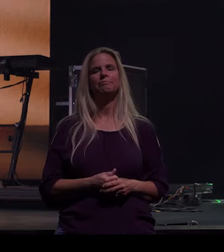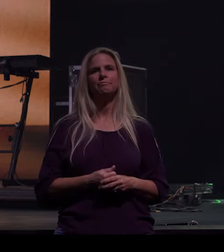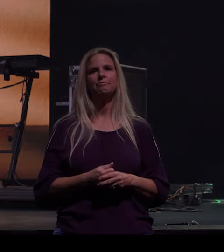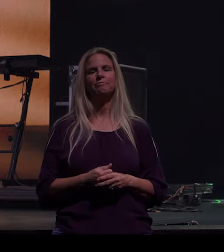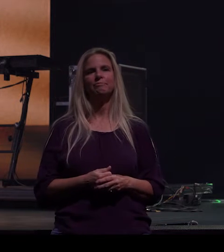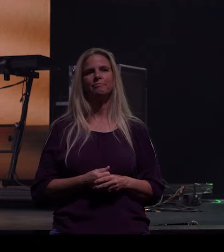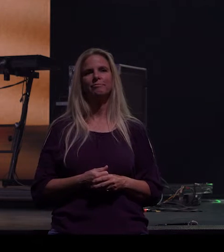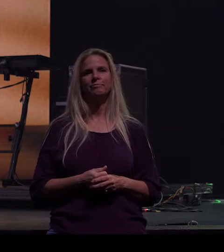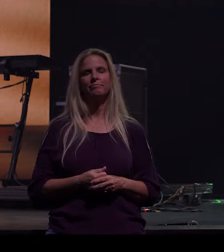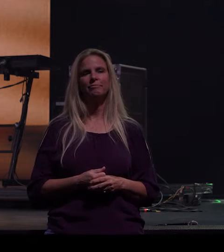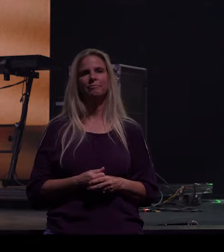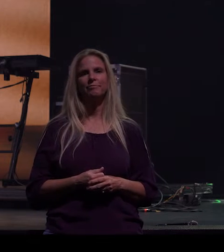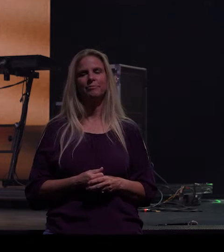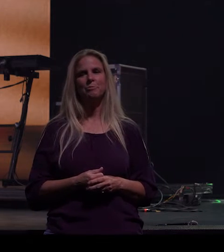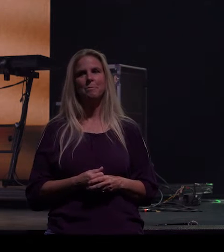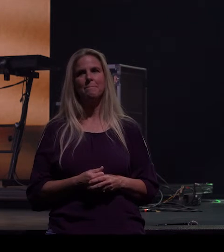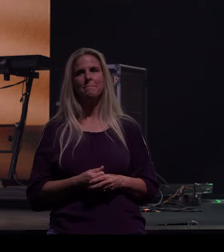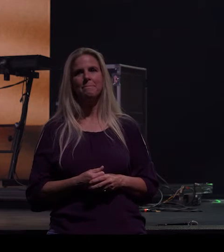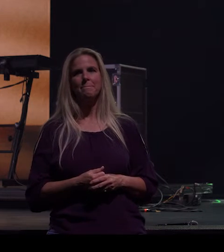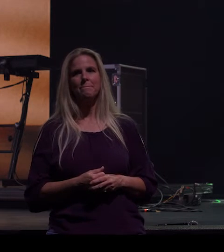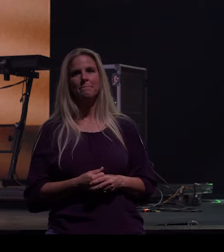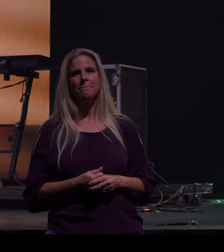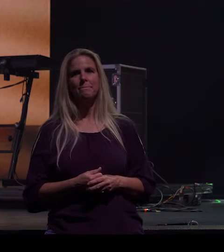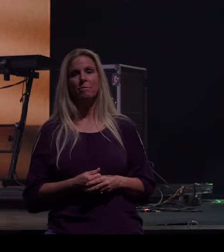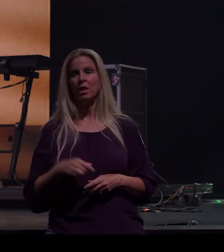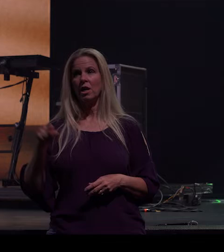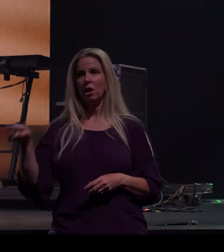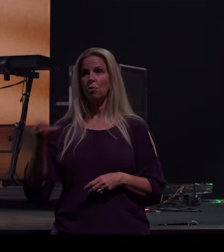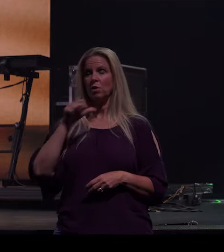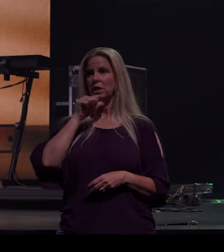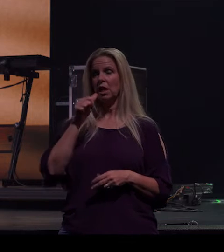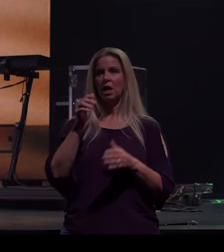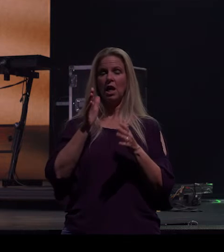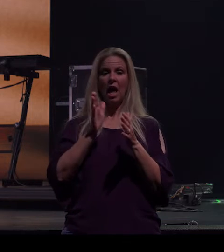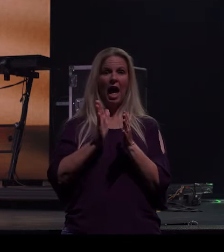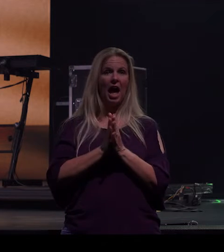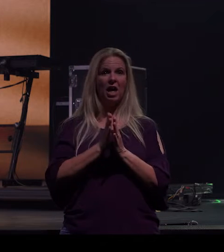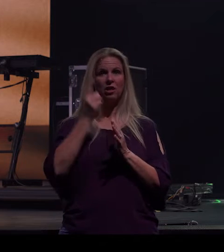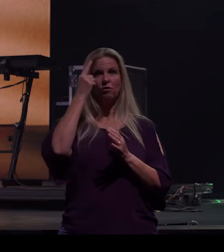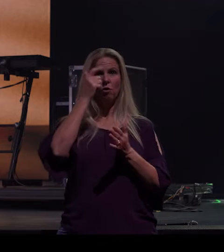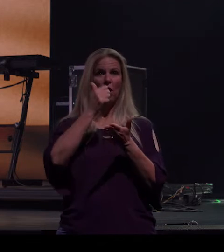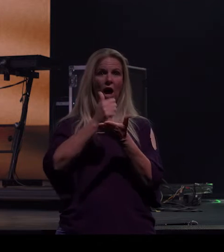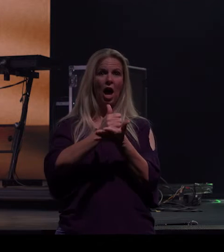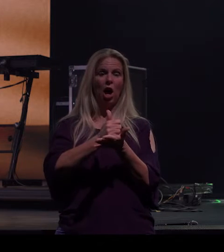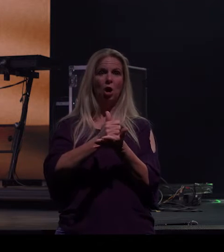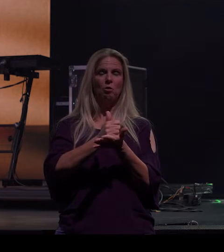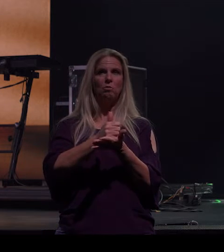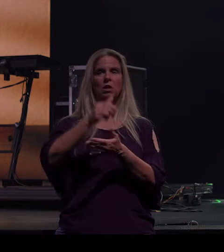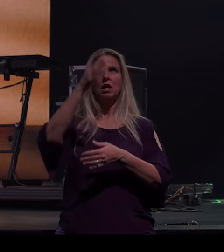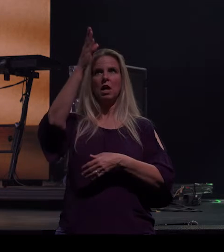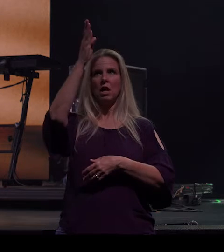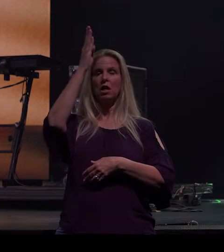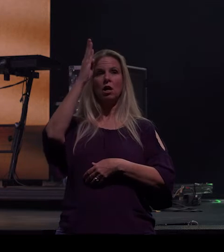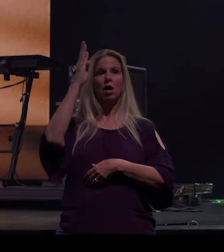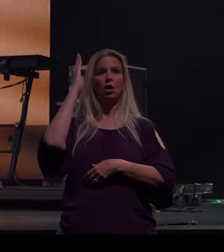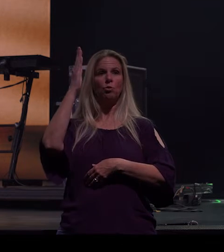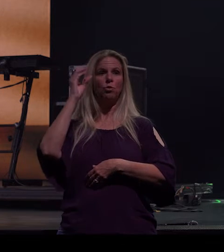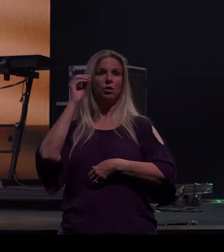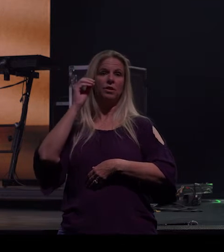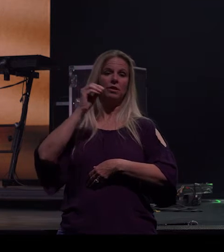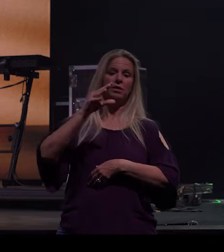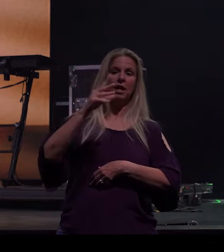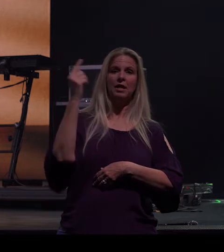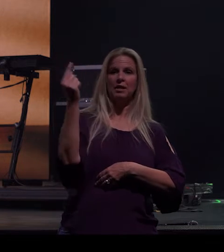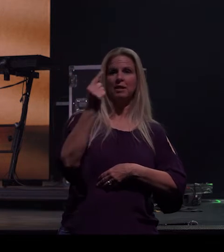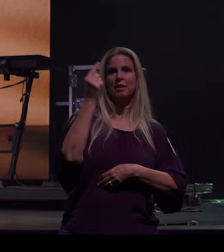he won't really operate and ask for help. And you're going to see that. And God's going to send someone to teach